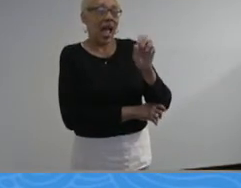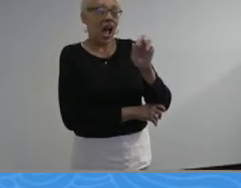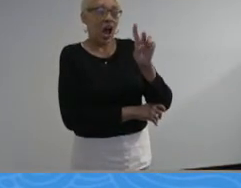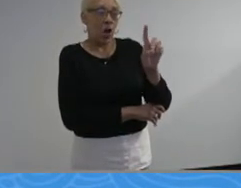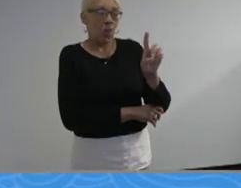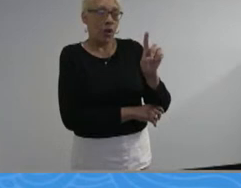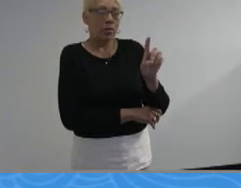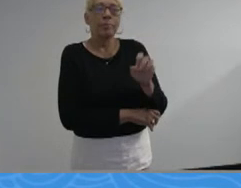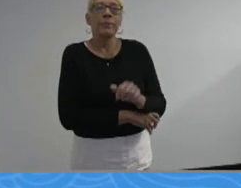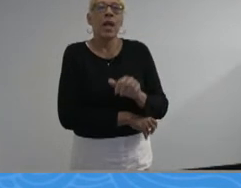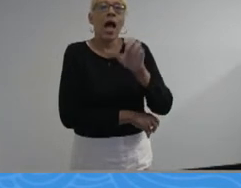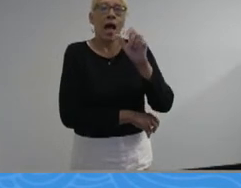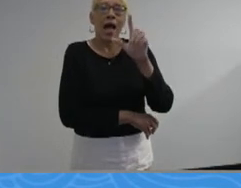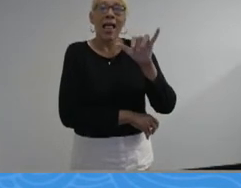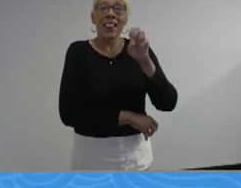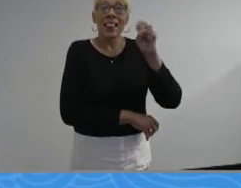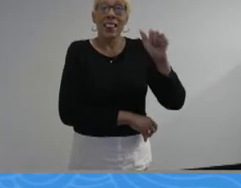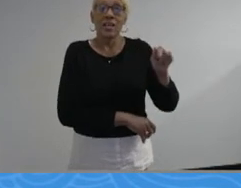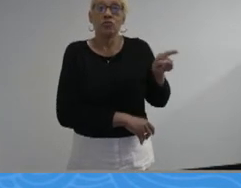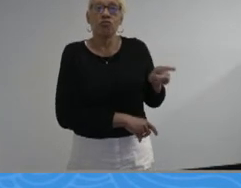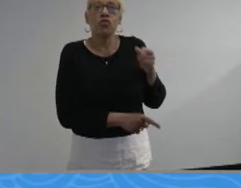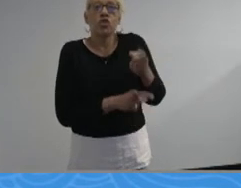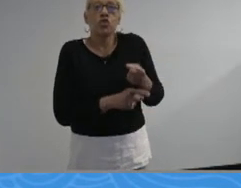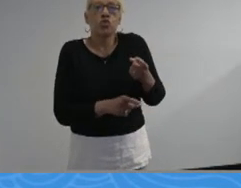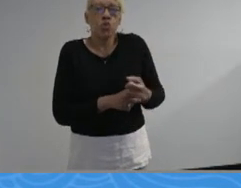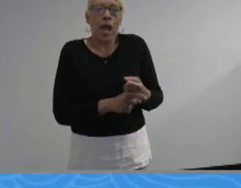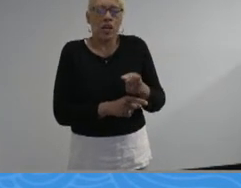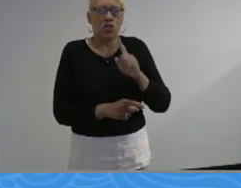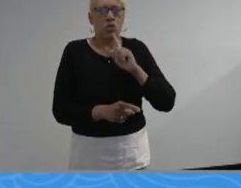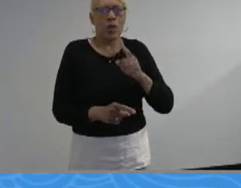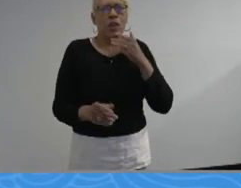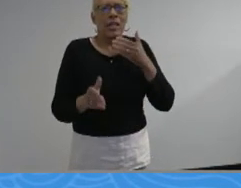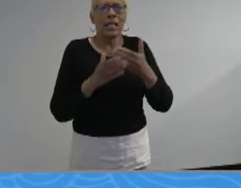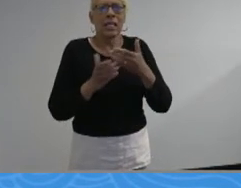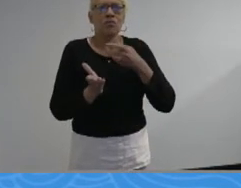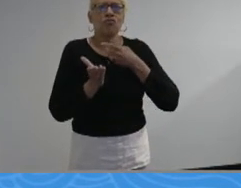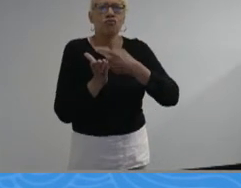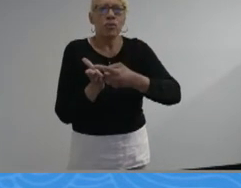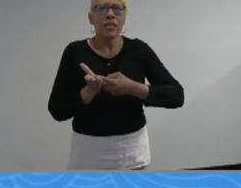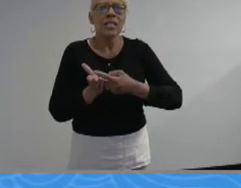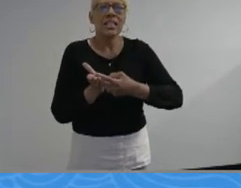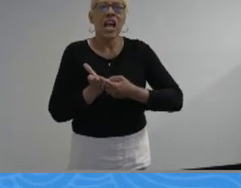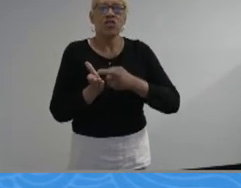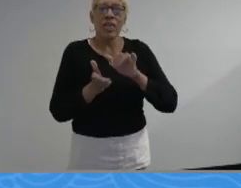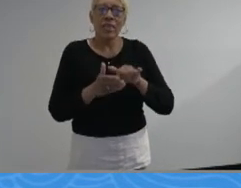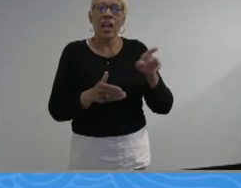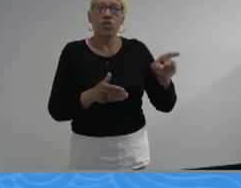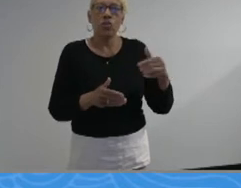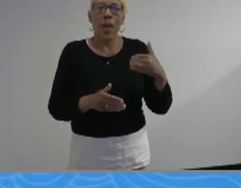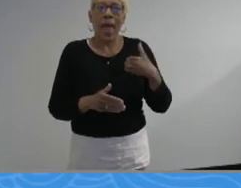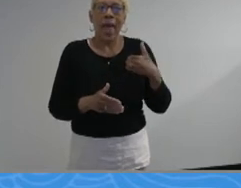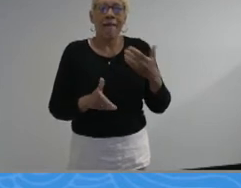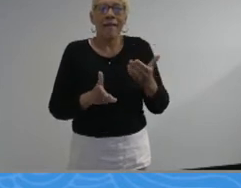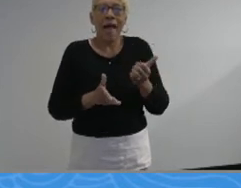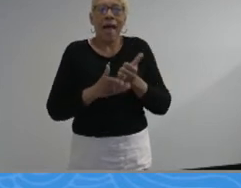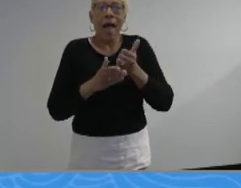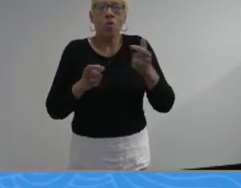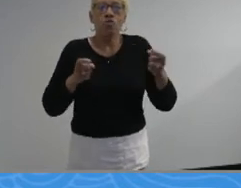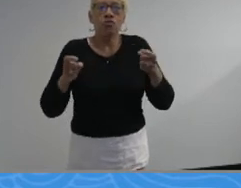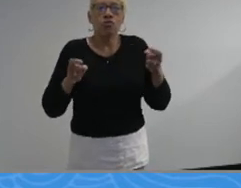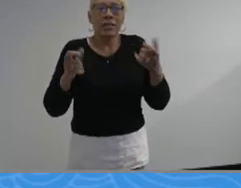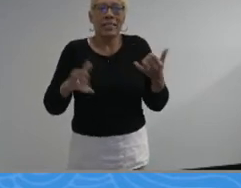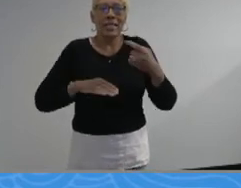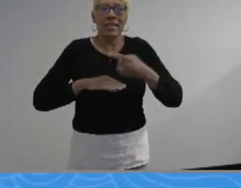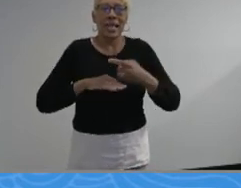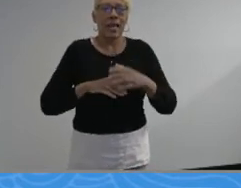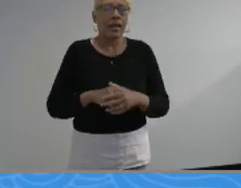Alyssa was right. Just what a rich discussion that you have helped foster today, which has always been the